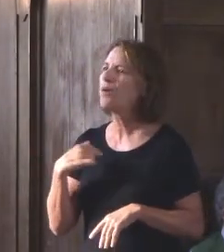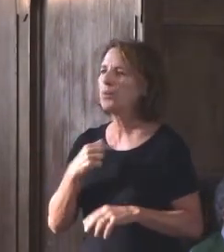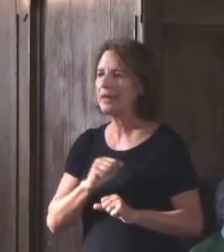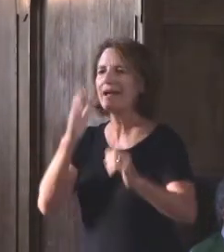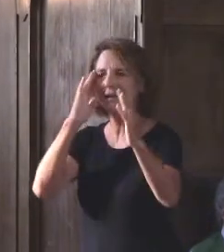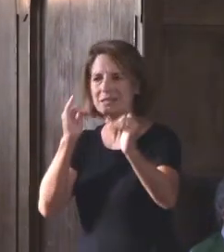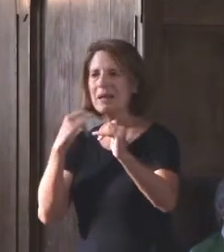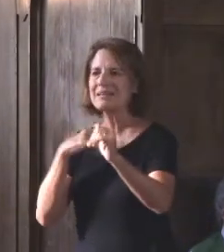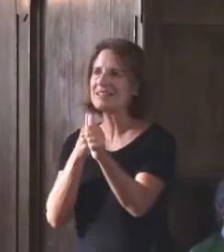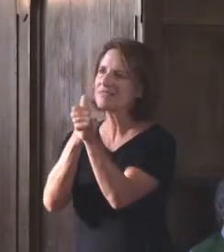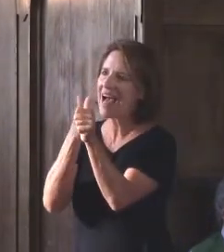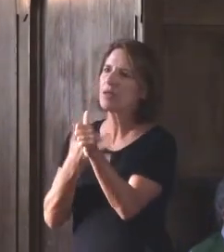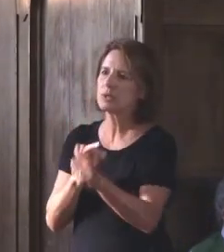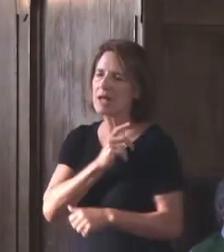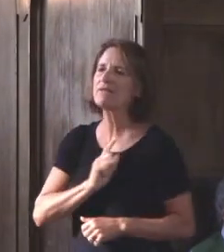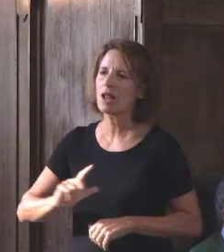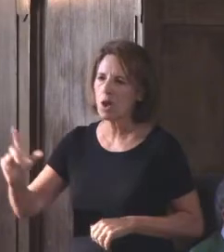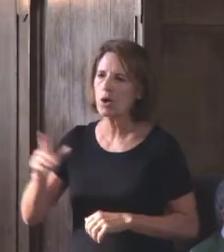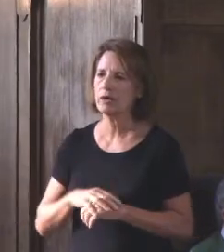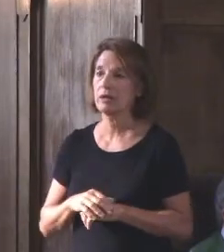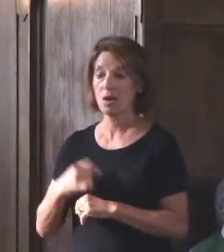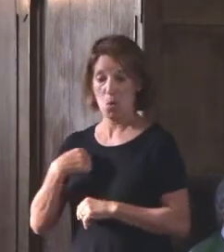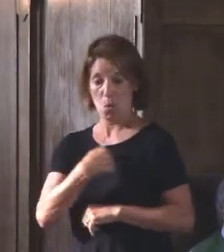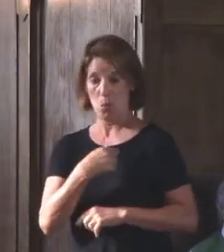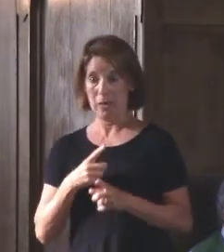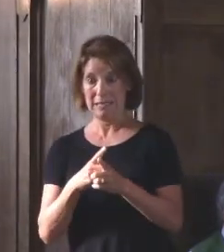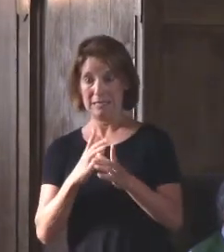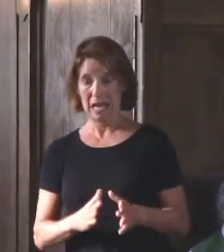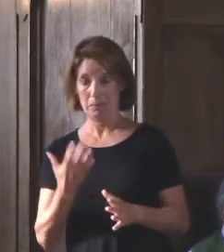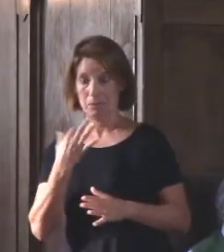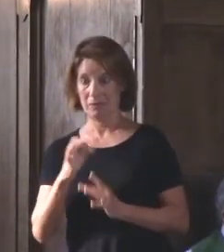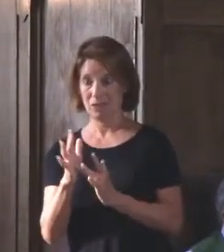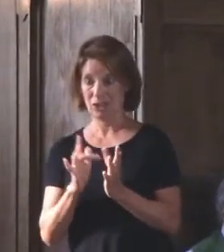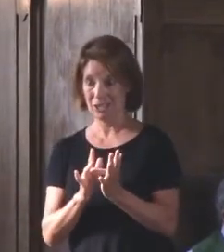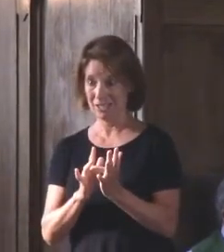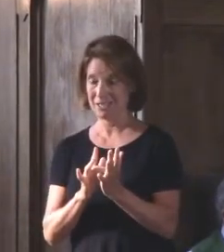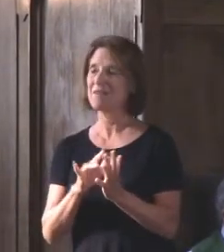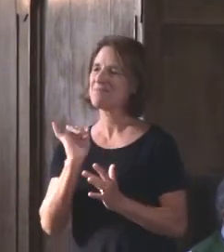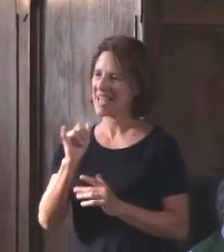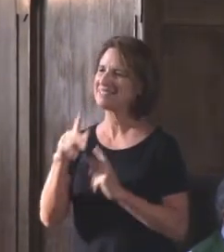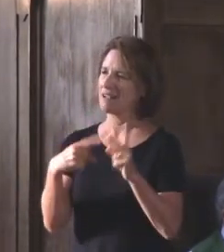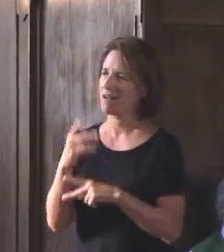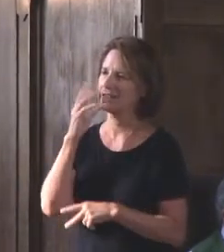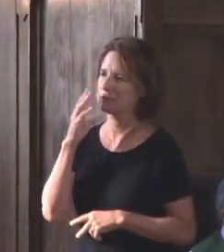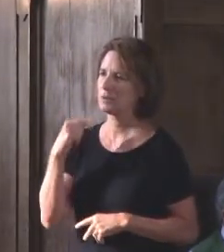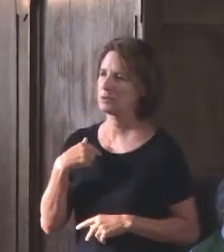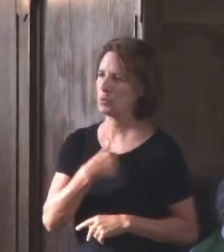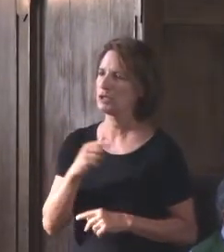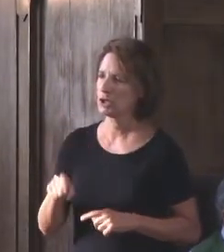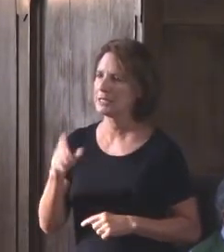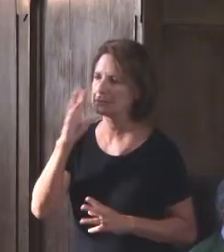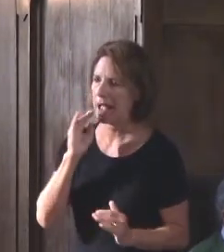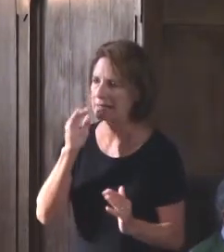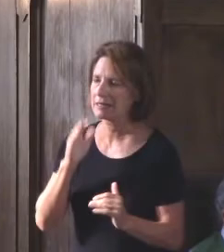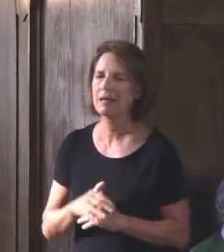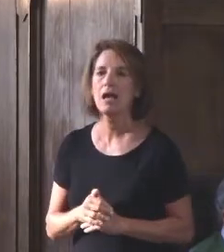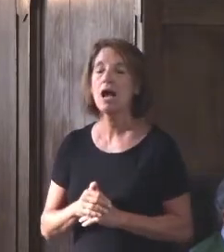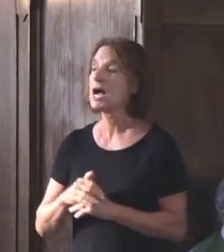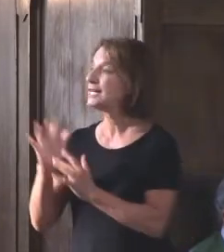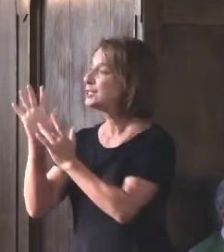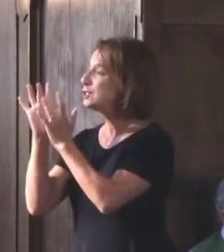This is what being a disciple of Jesus brings into your life. You may have noticed. Jesus scrambles our friend